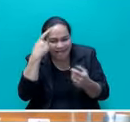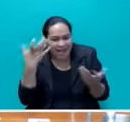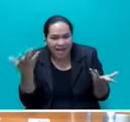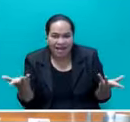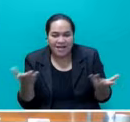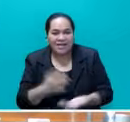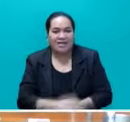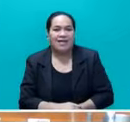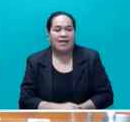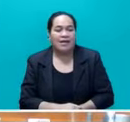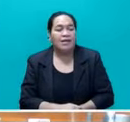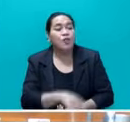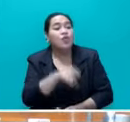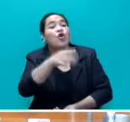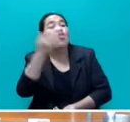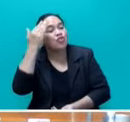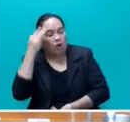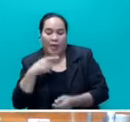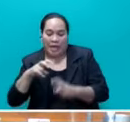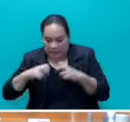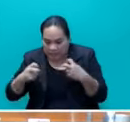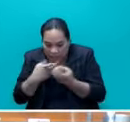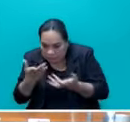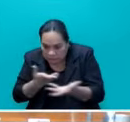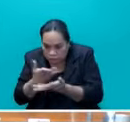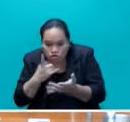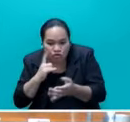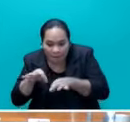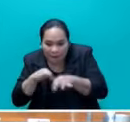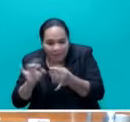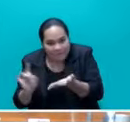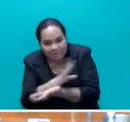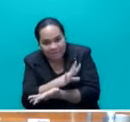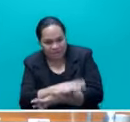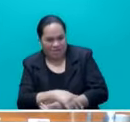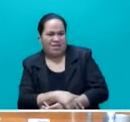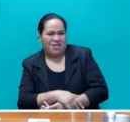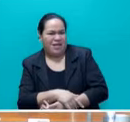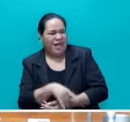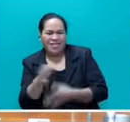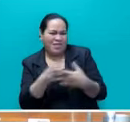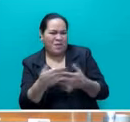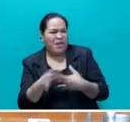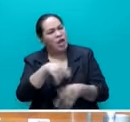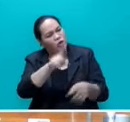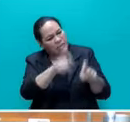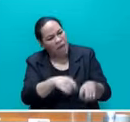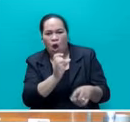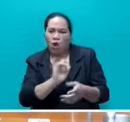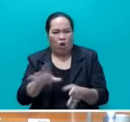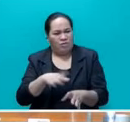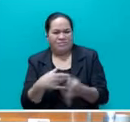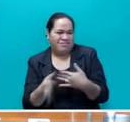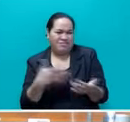firstly, he thinks that we sit there concoct and get him out. It doesn't matter whether he's here or not there. It doesn't make a difference.